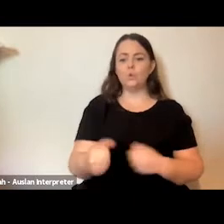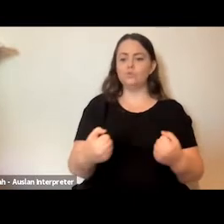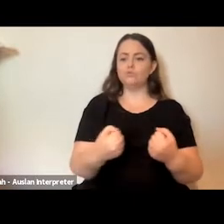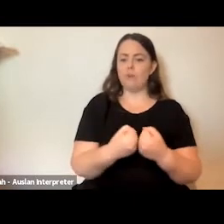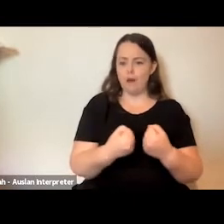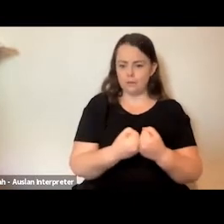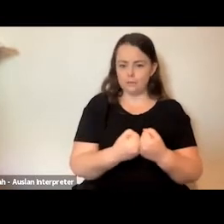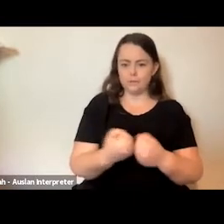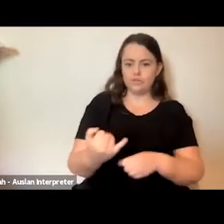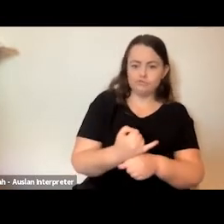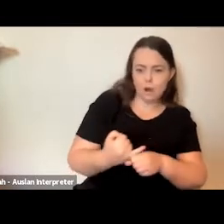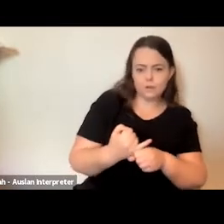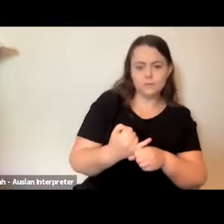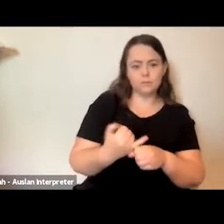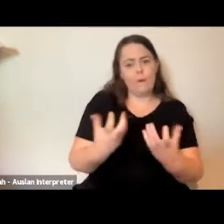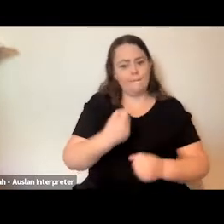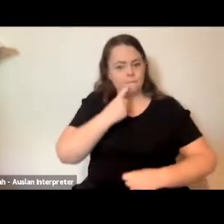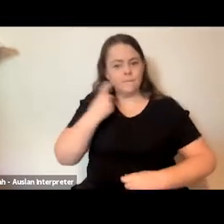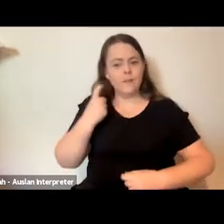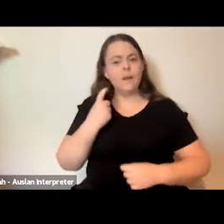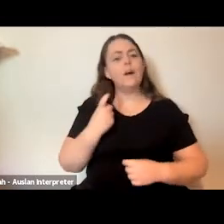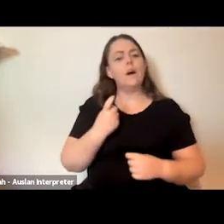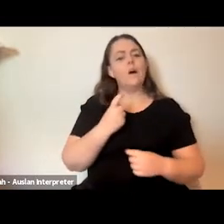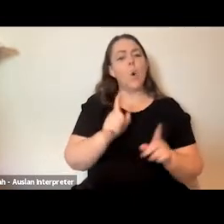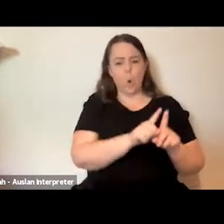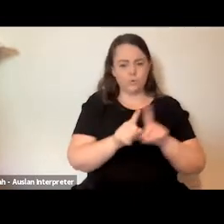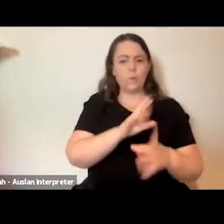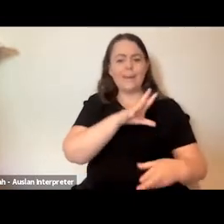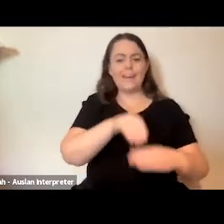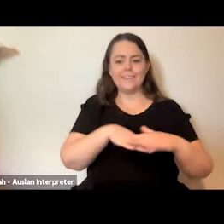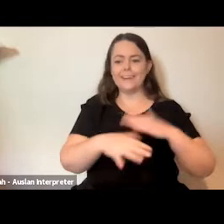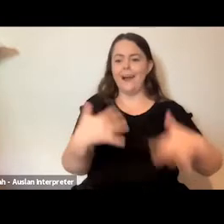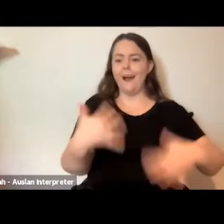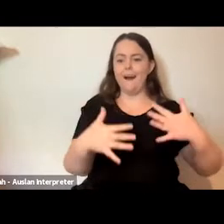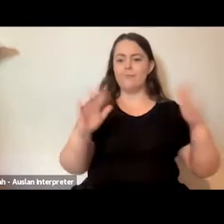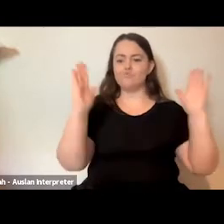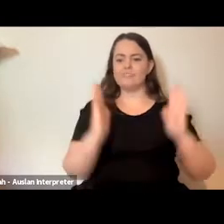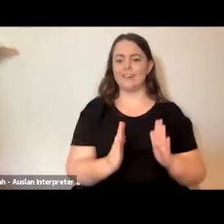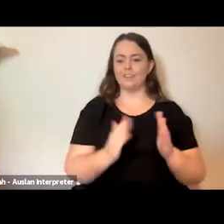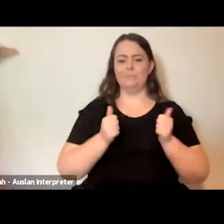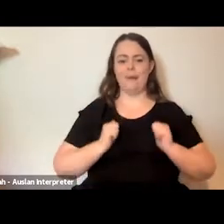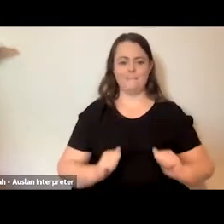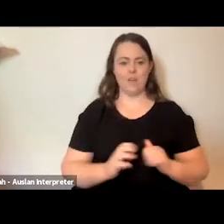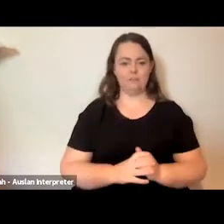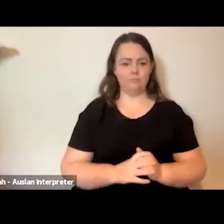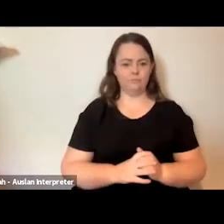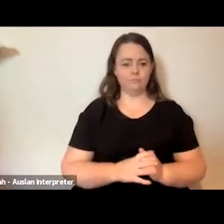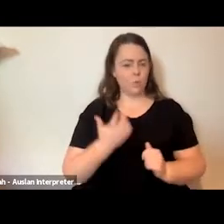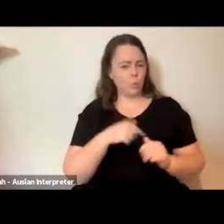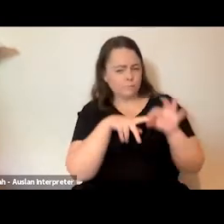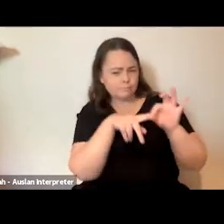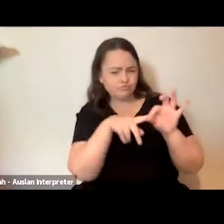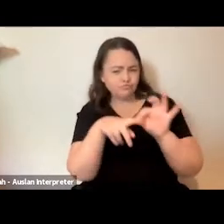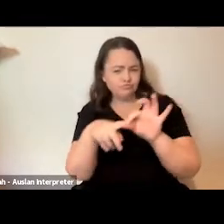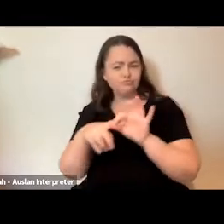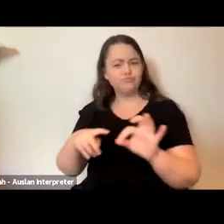behaviours. So we've been monitoring naloxone awareness and uptake among our sample of people who inject drugs for quite a